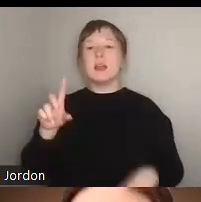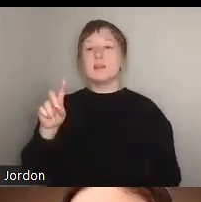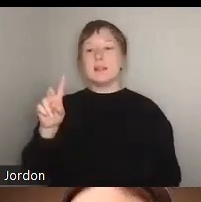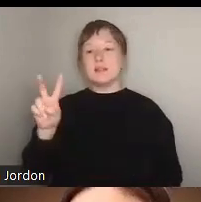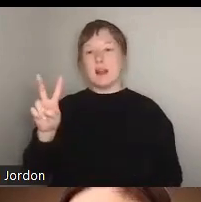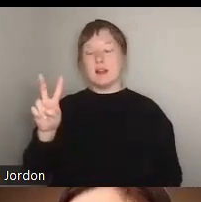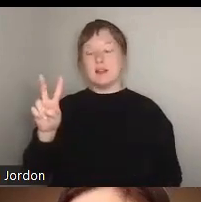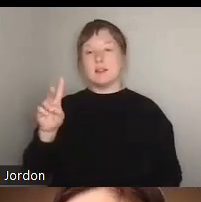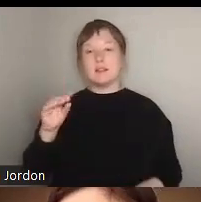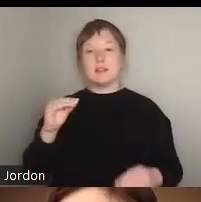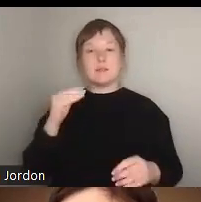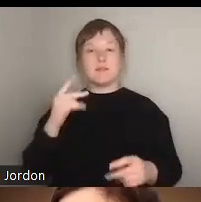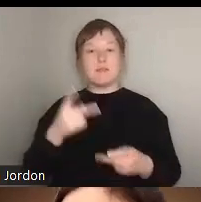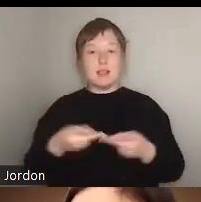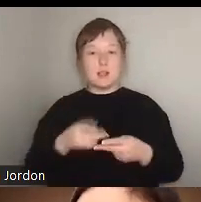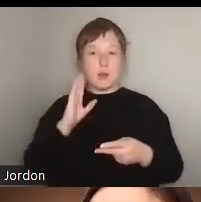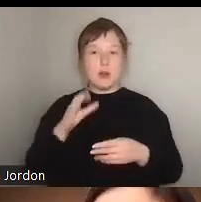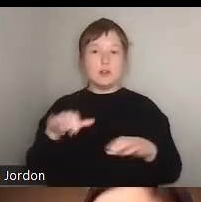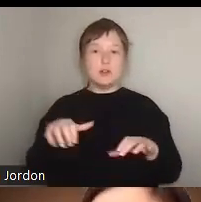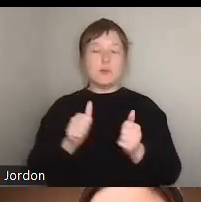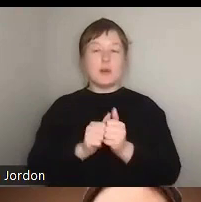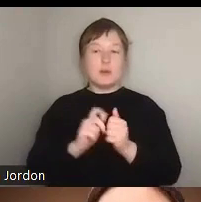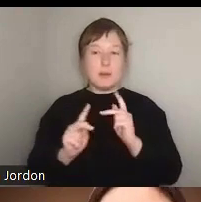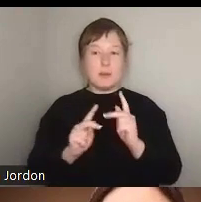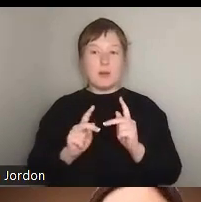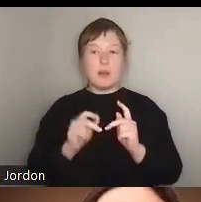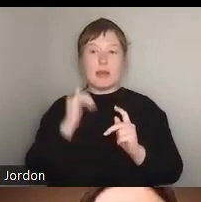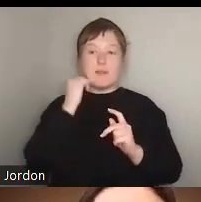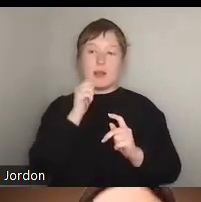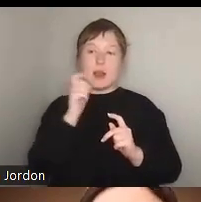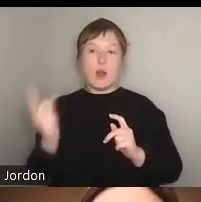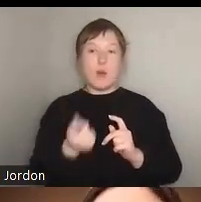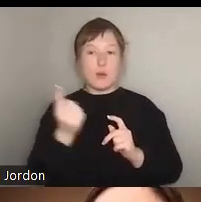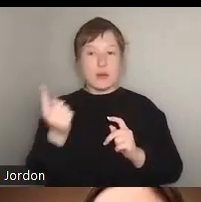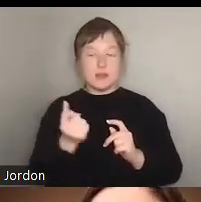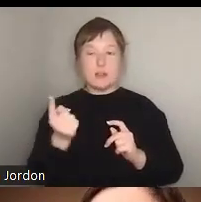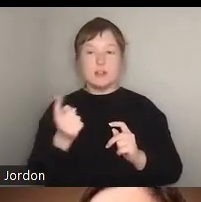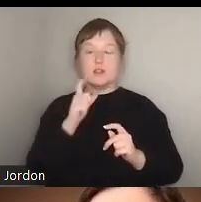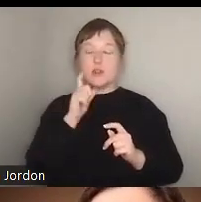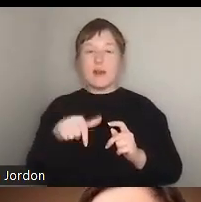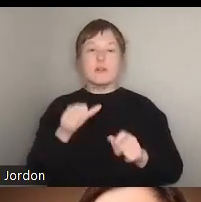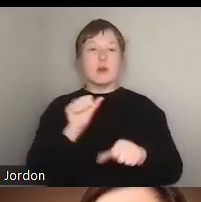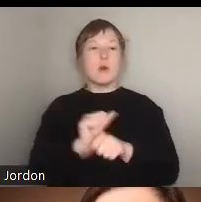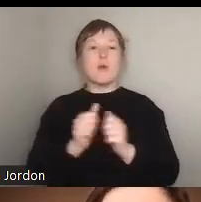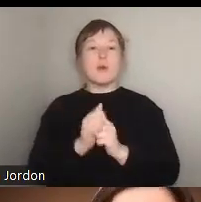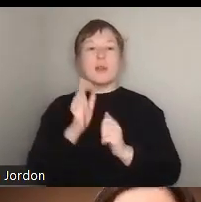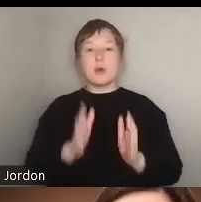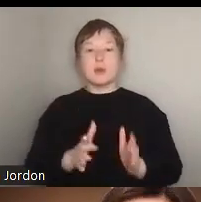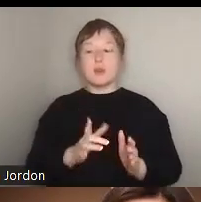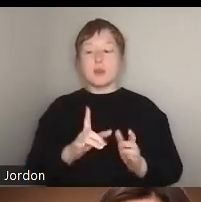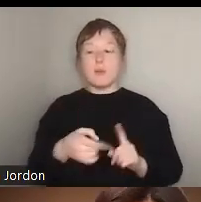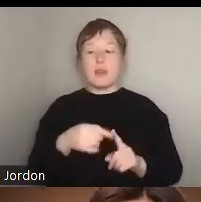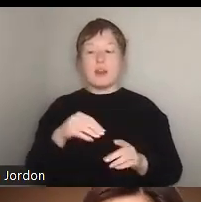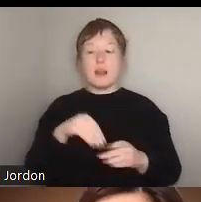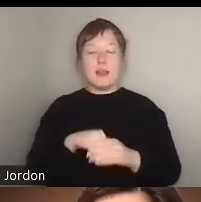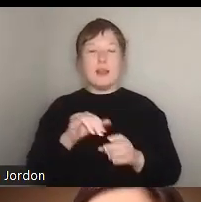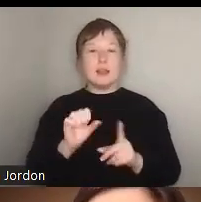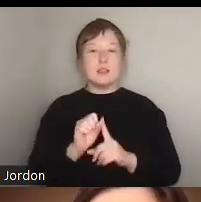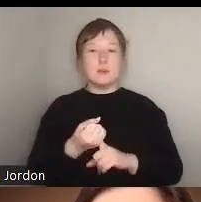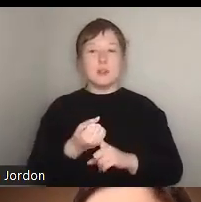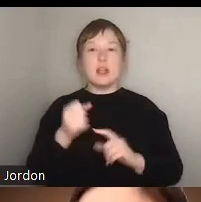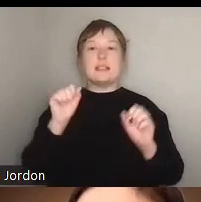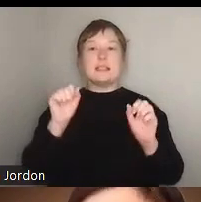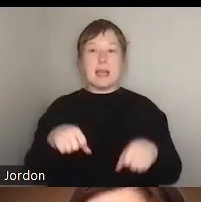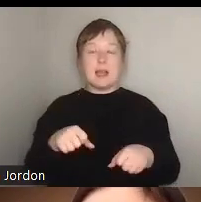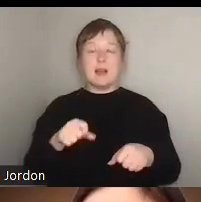they will often do this with people, if not always. And so they don't have to be working with the person while they're still in that situation. It can be after the